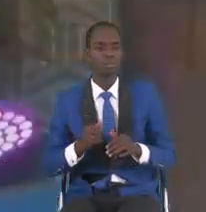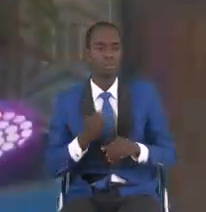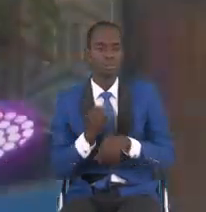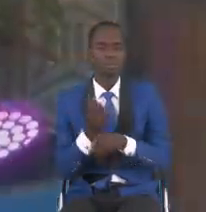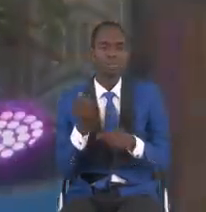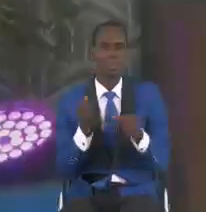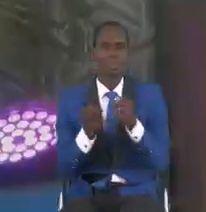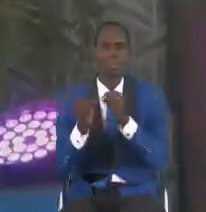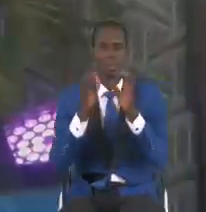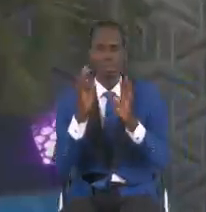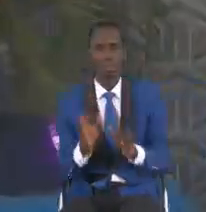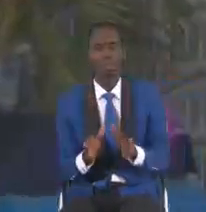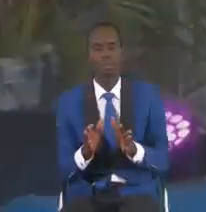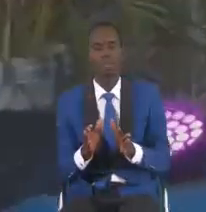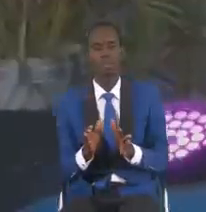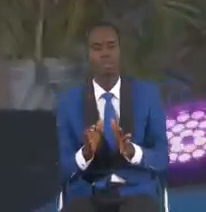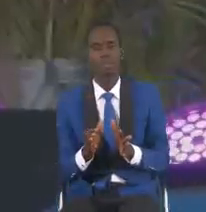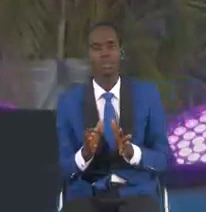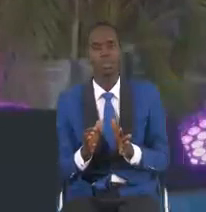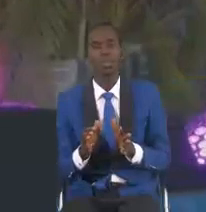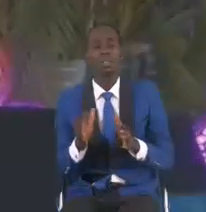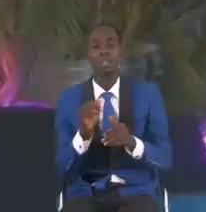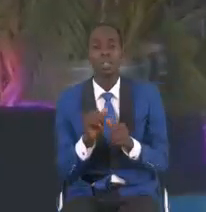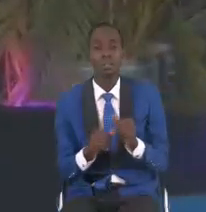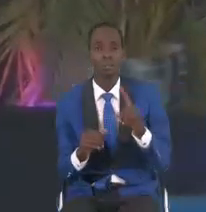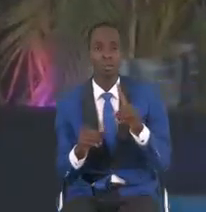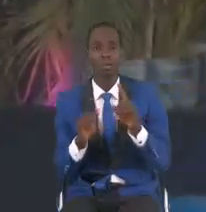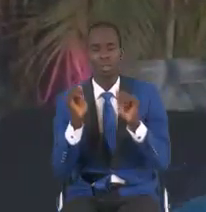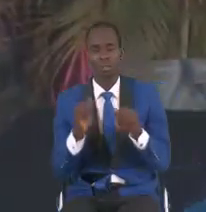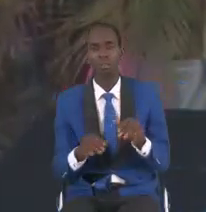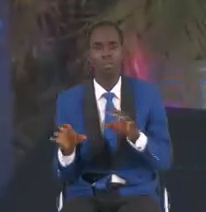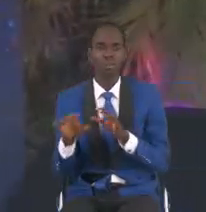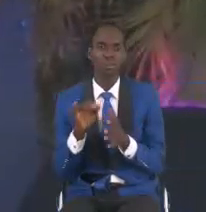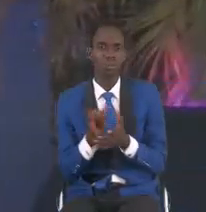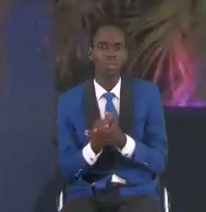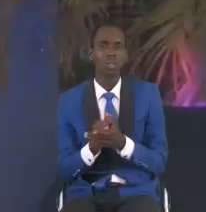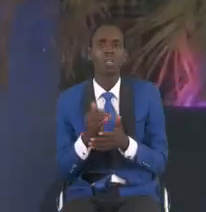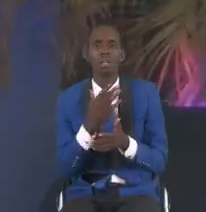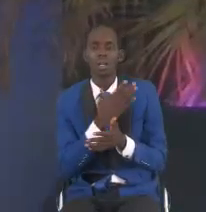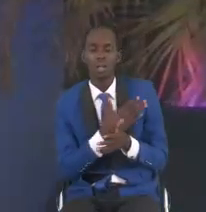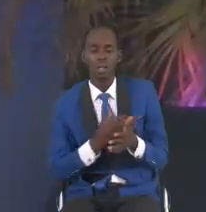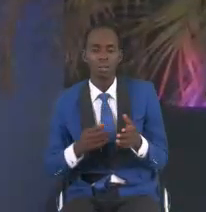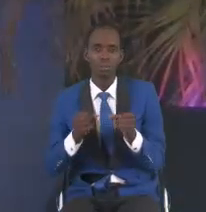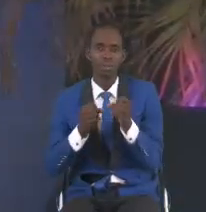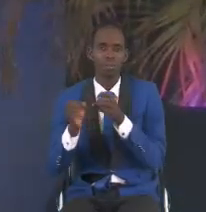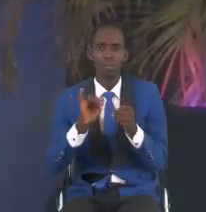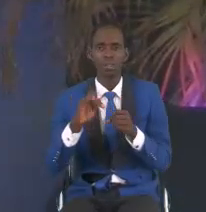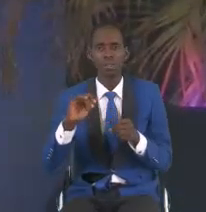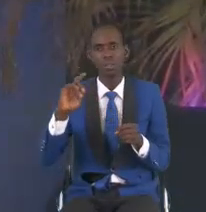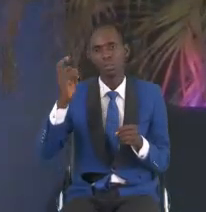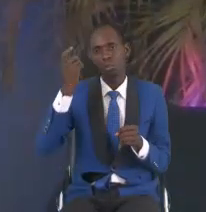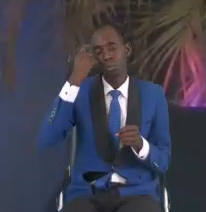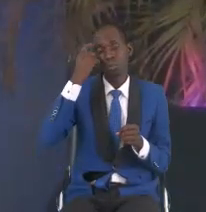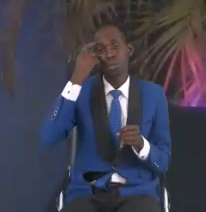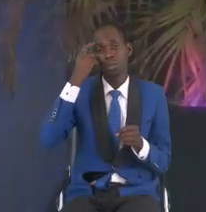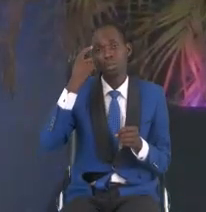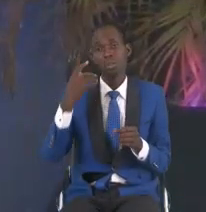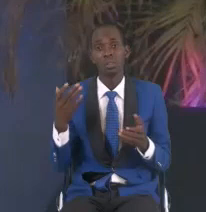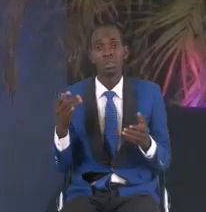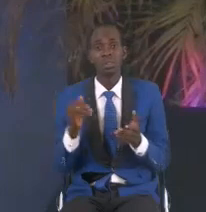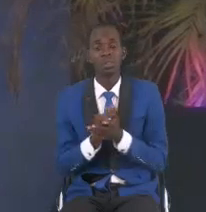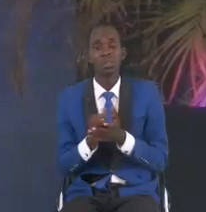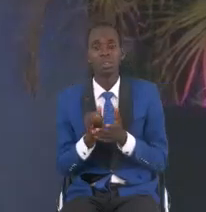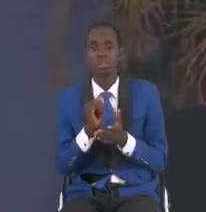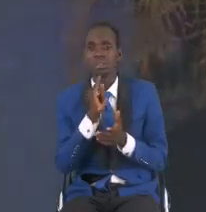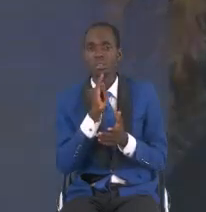the Holy Spirit. Anybody can do that. And fighting the government that does not take prayer, that does